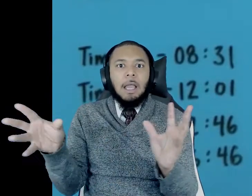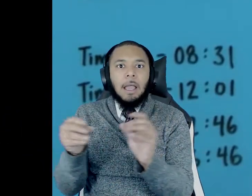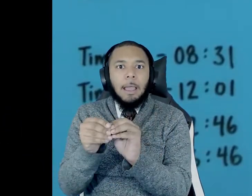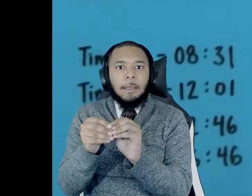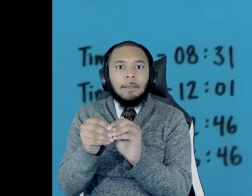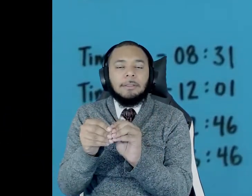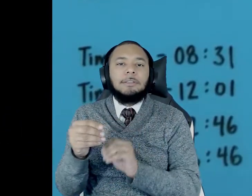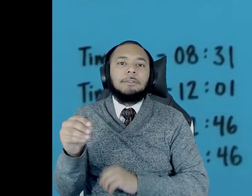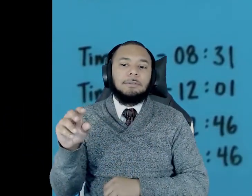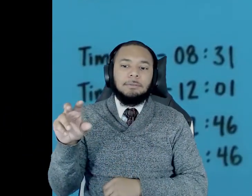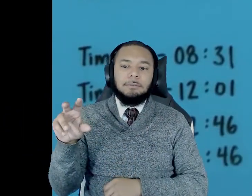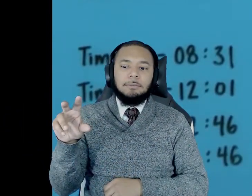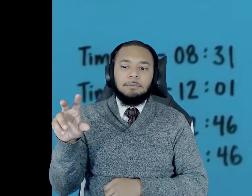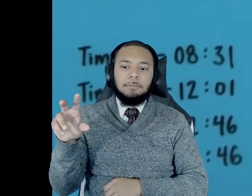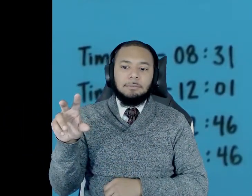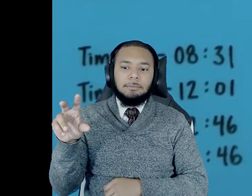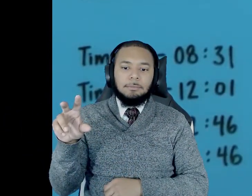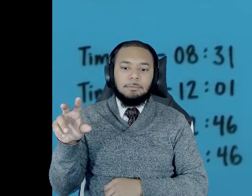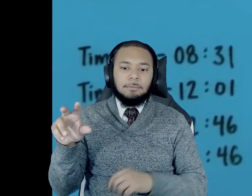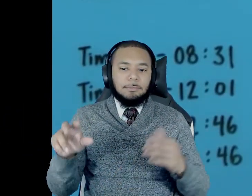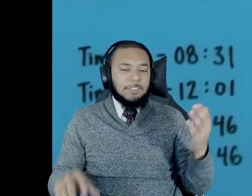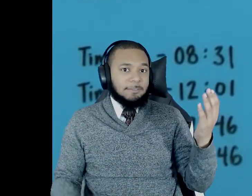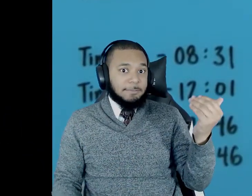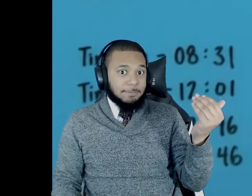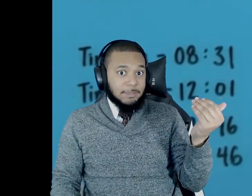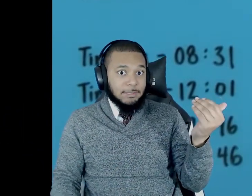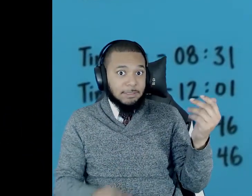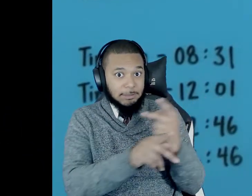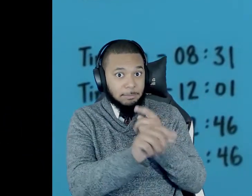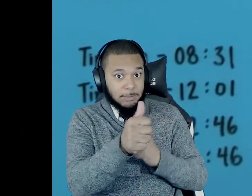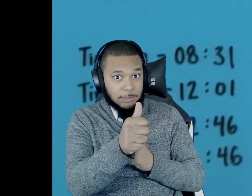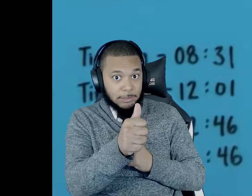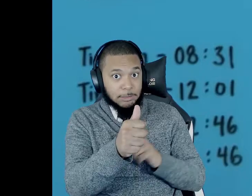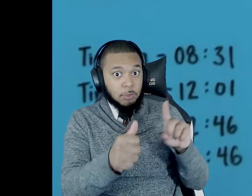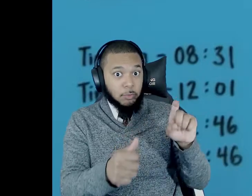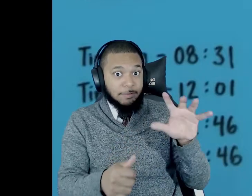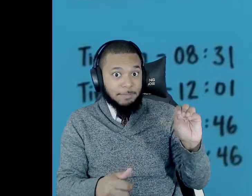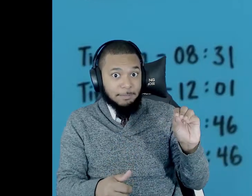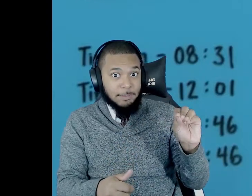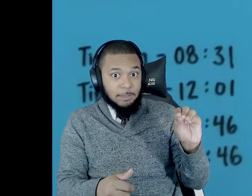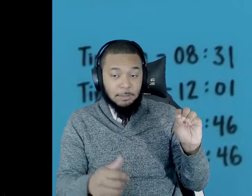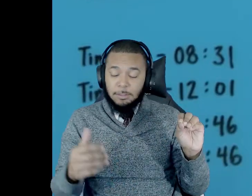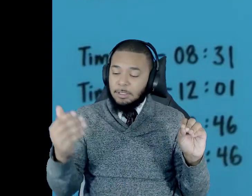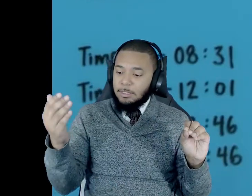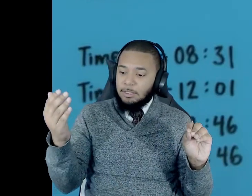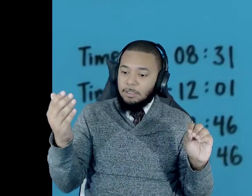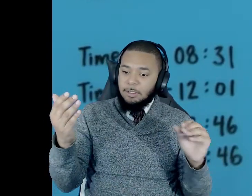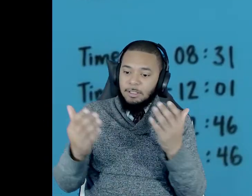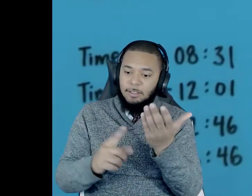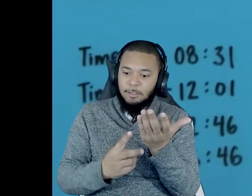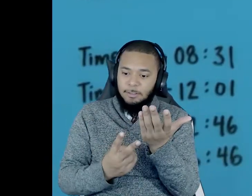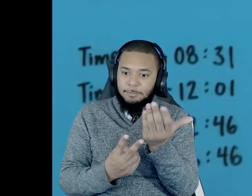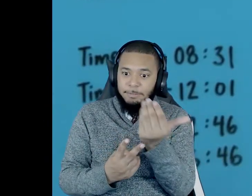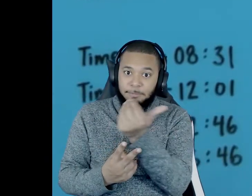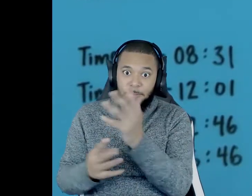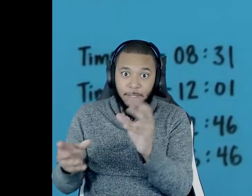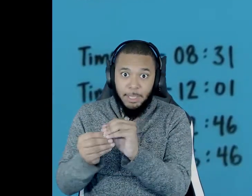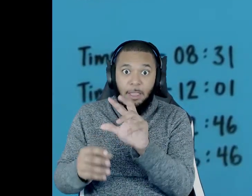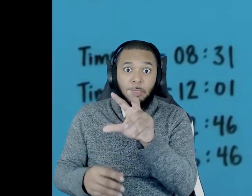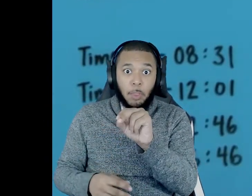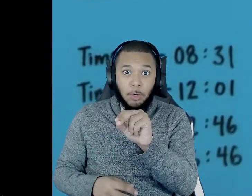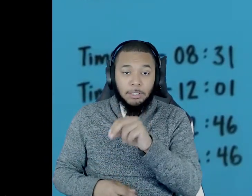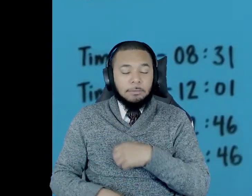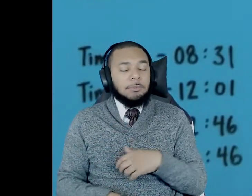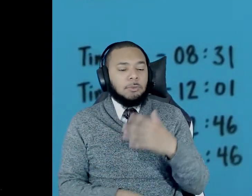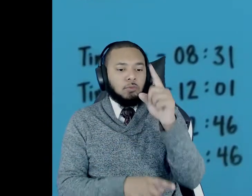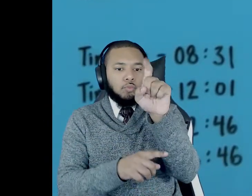All right? So 15 times 10 is 150. 15 times 2 more groups that you hadn't done yet is